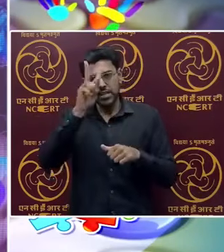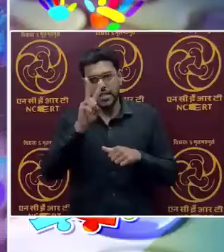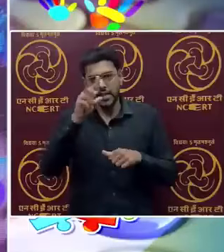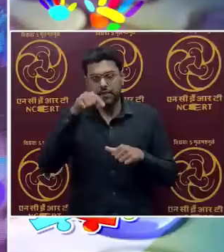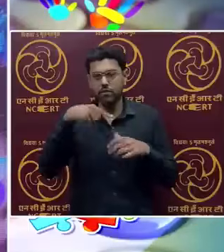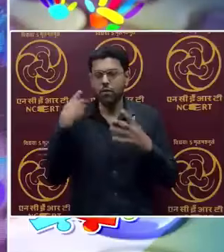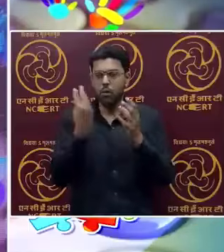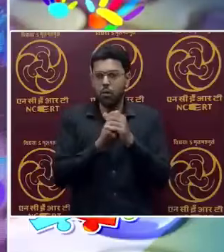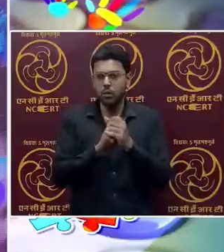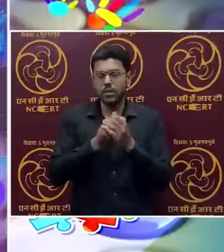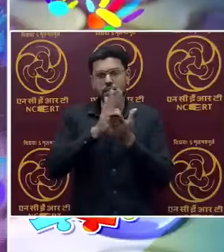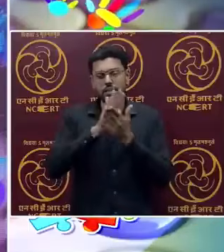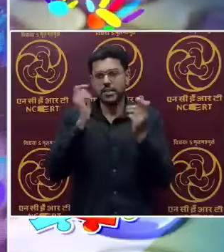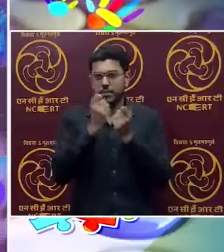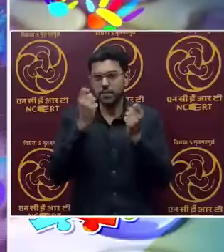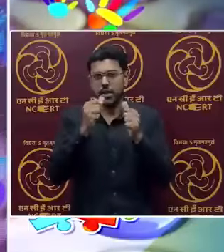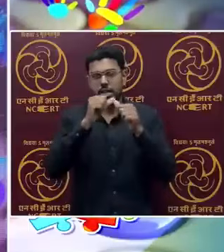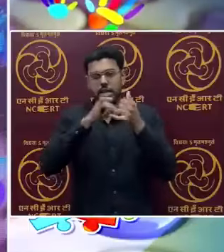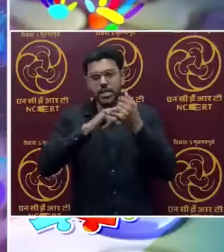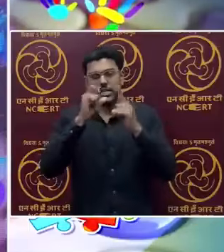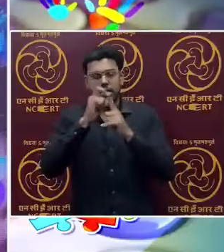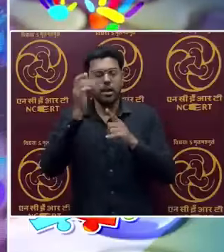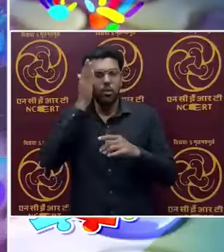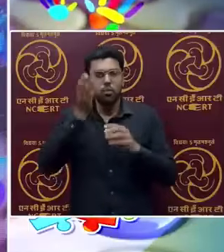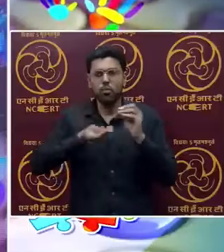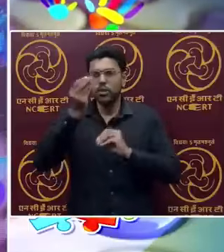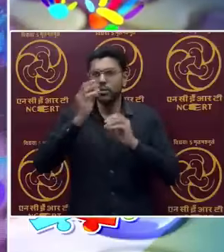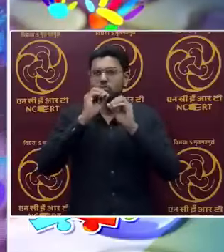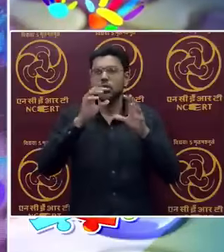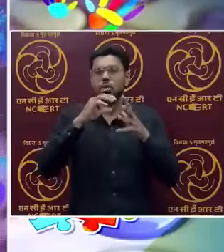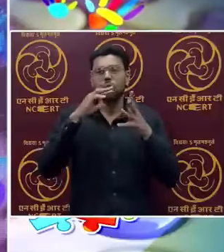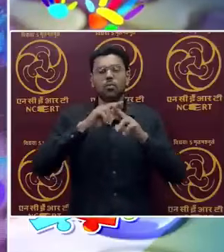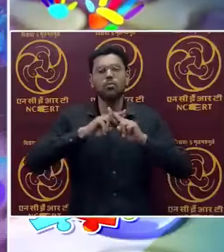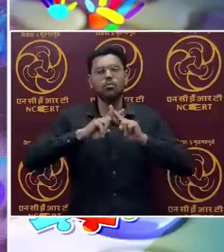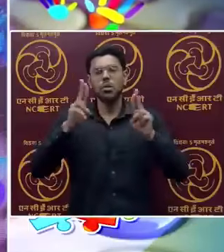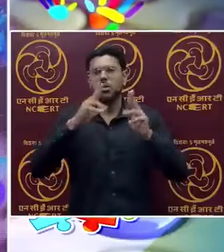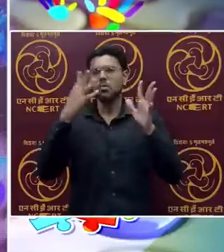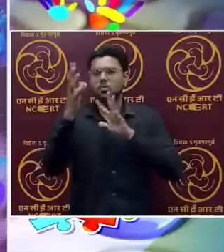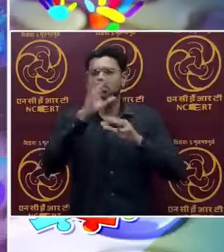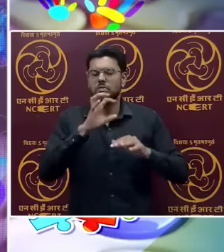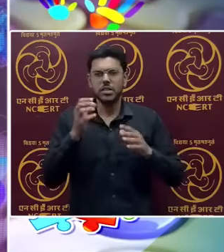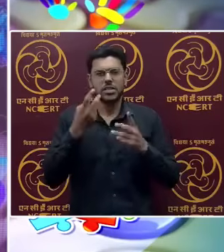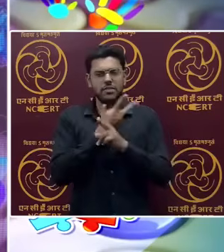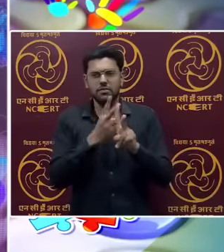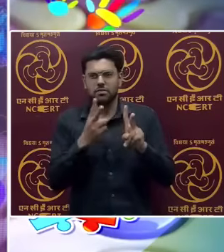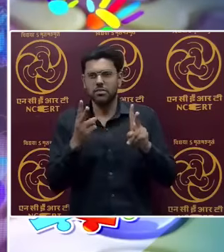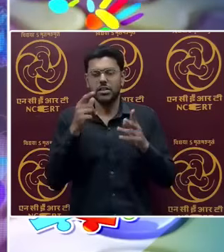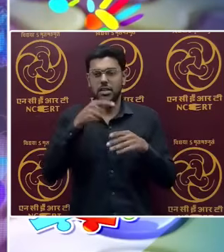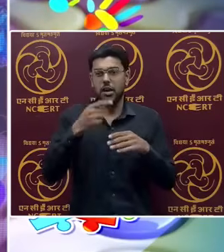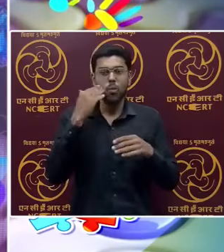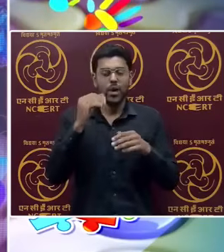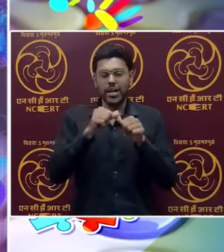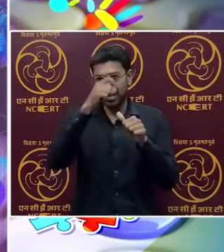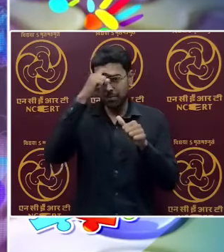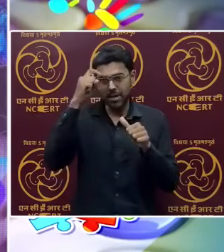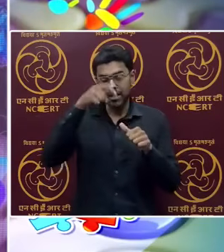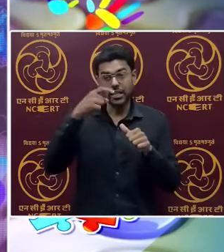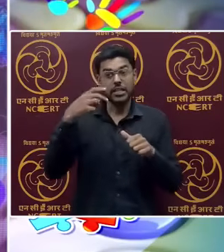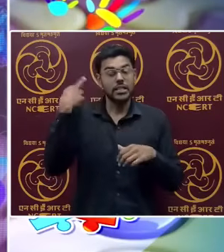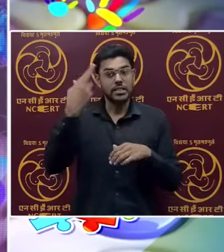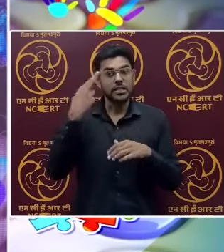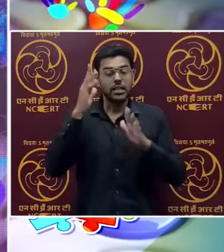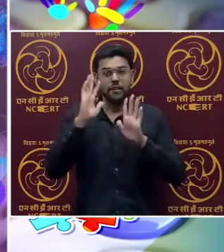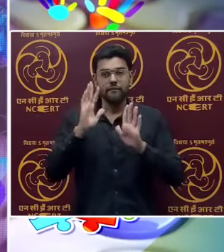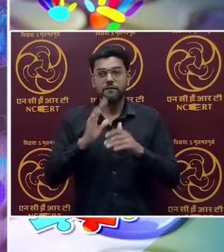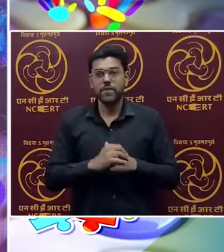Autism Awareness, and it's observed and celebrated globally. Why I'm saying that? Because we're having this series in the month of April and there's a special reason behind the